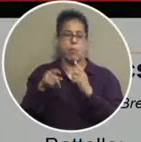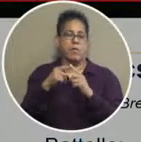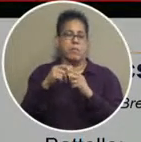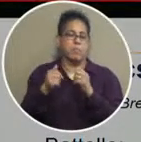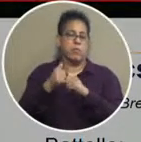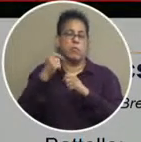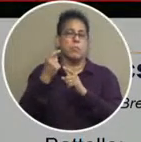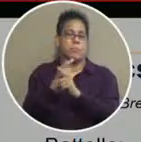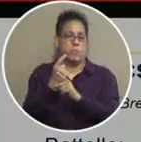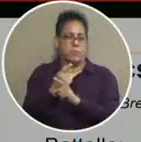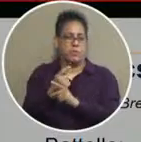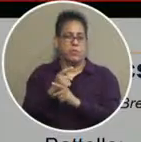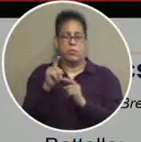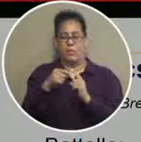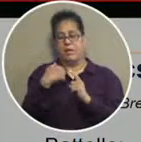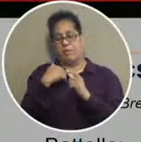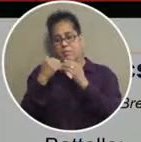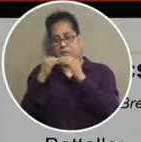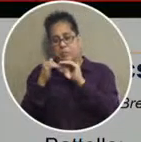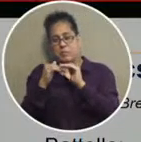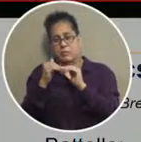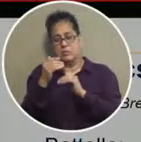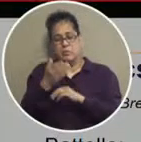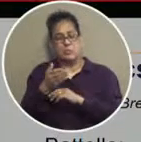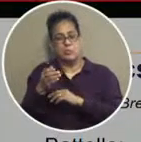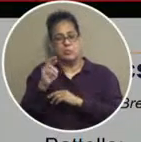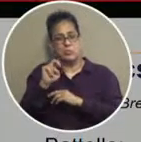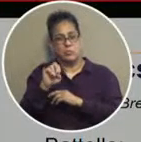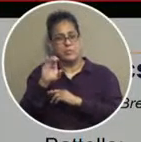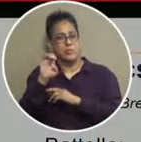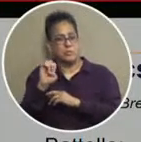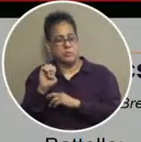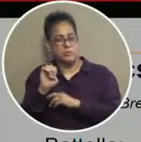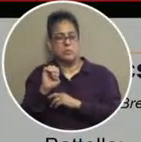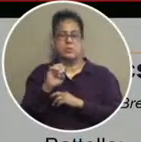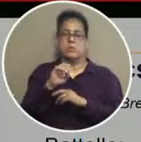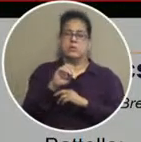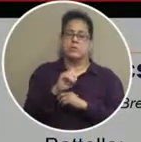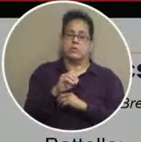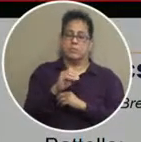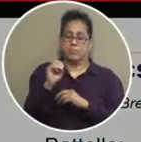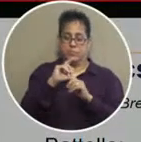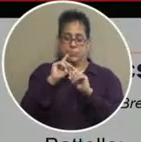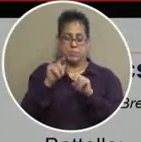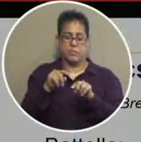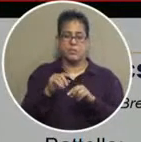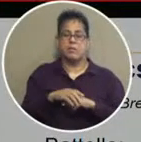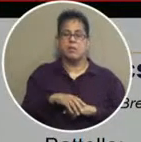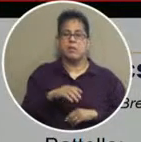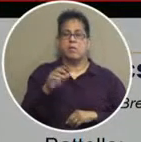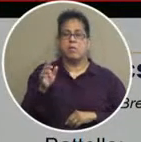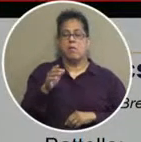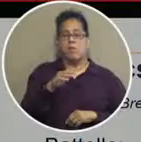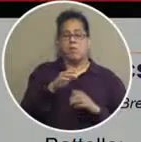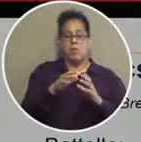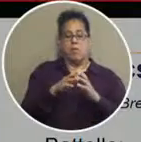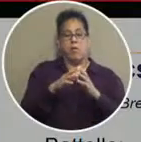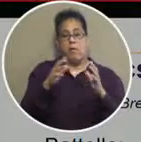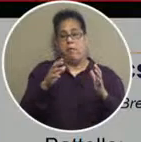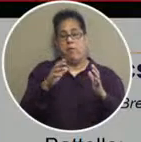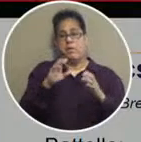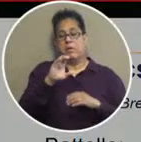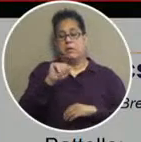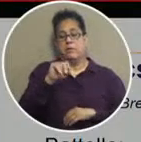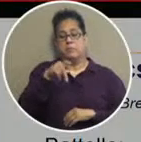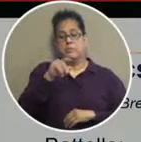you have limited resources, as we've been experiencing throughout this response. For surge capacity,